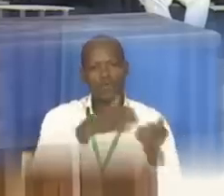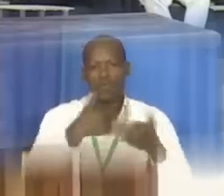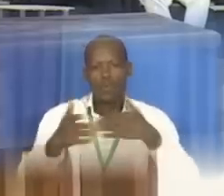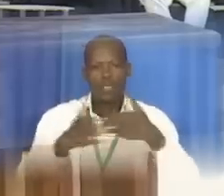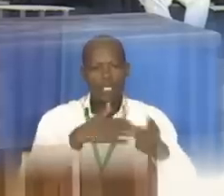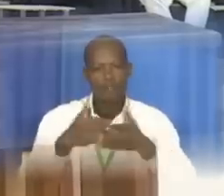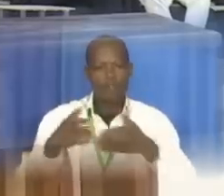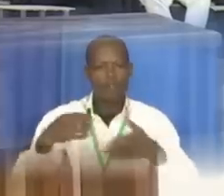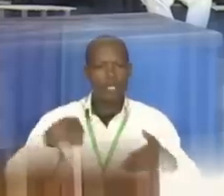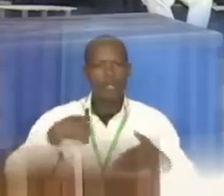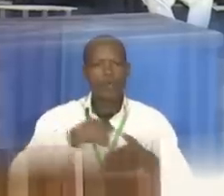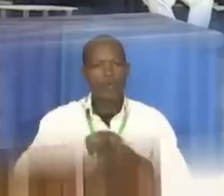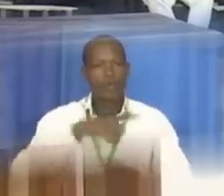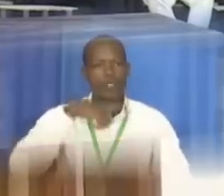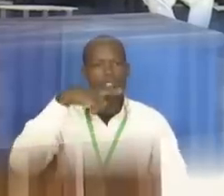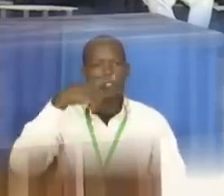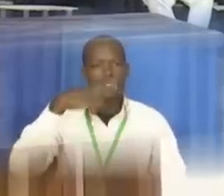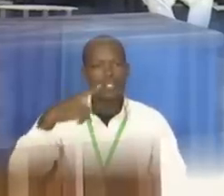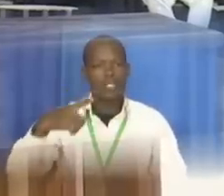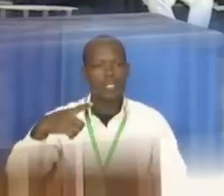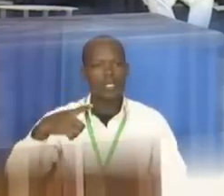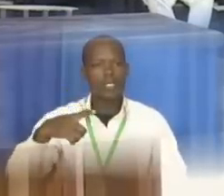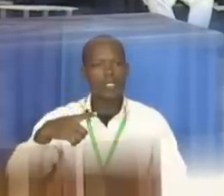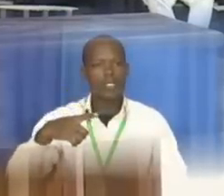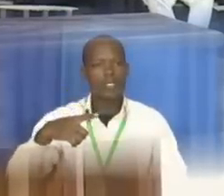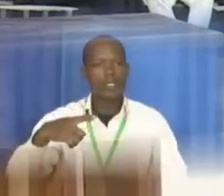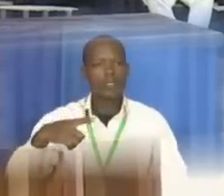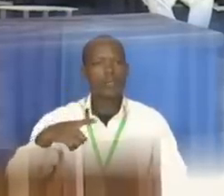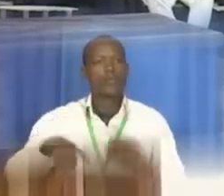And if we go through the Bible passages